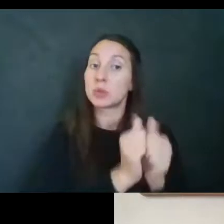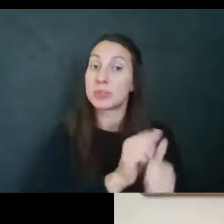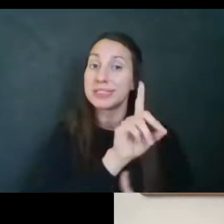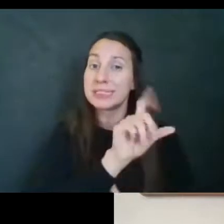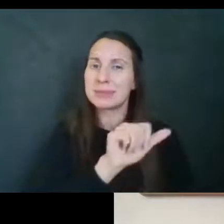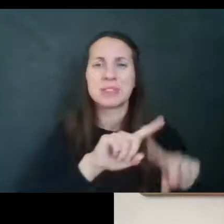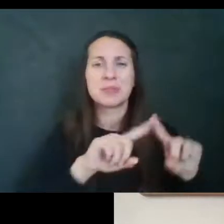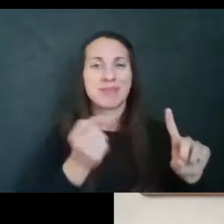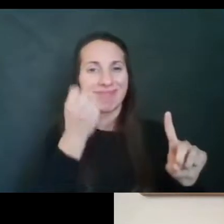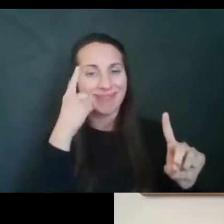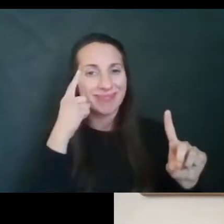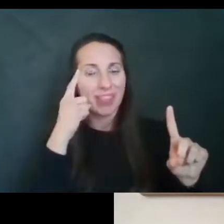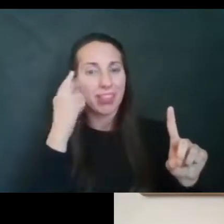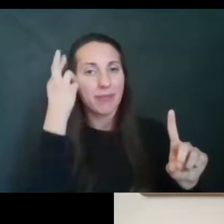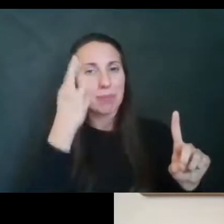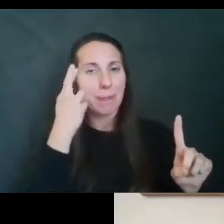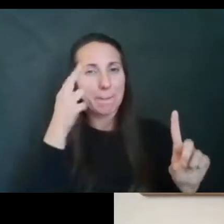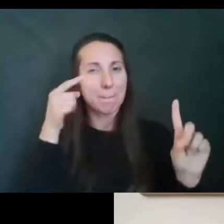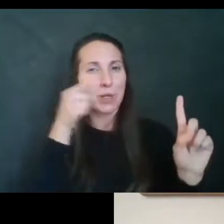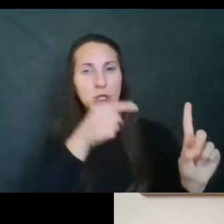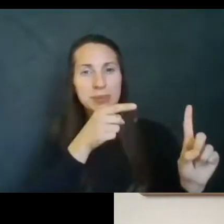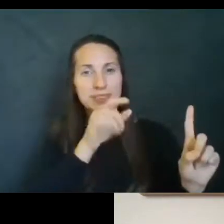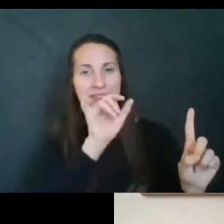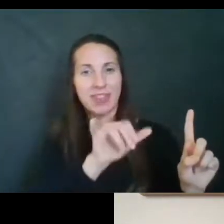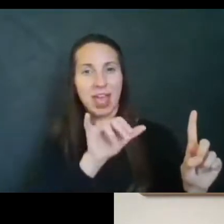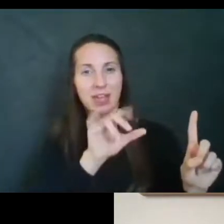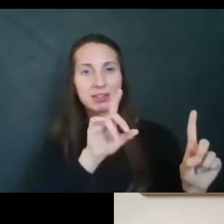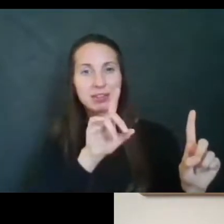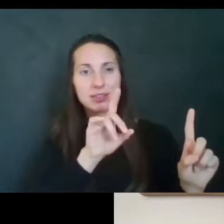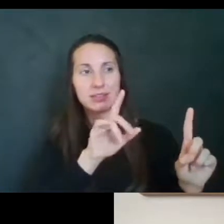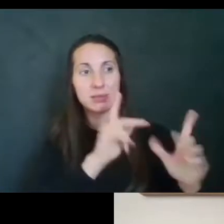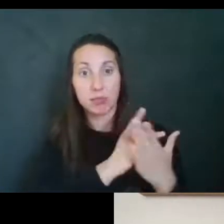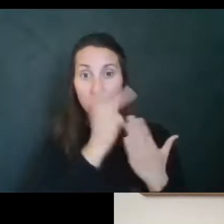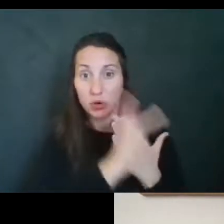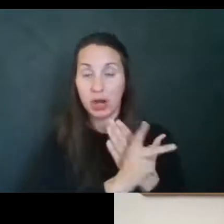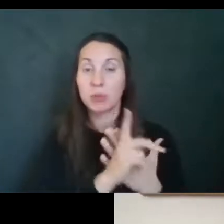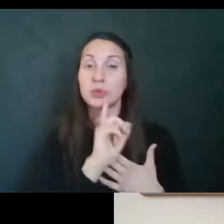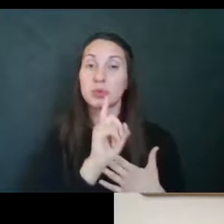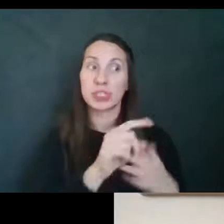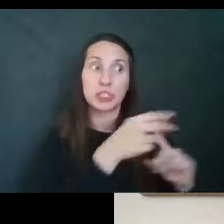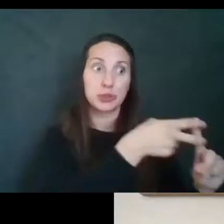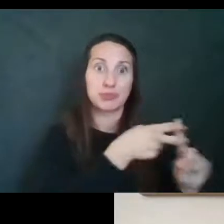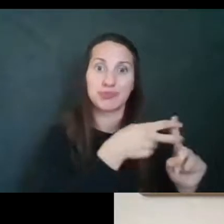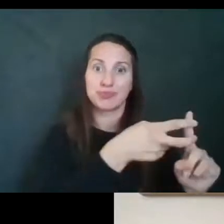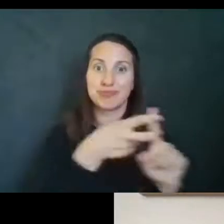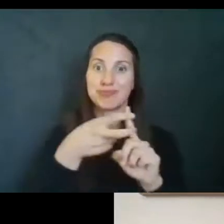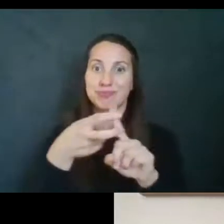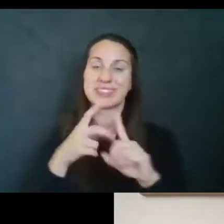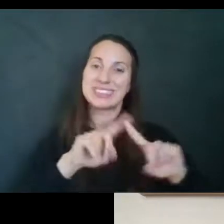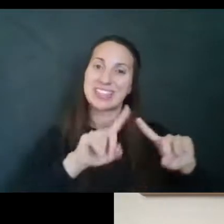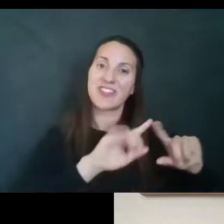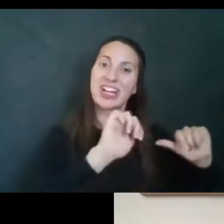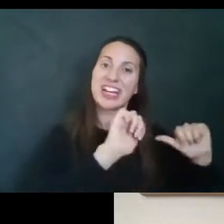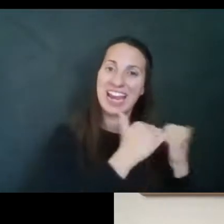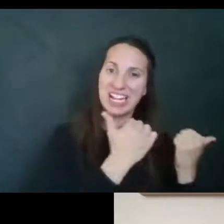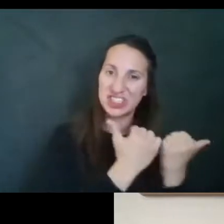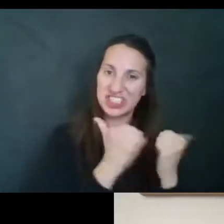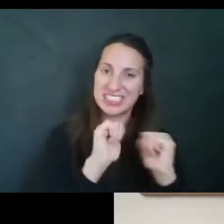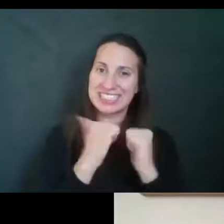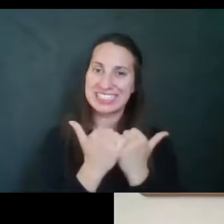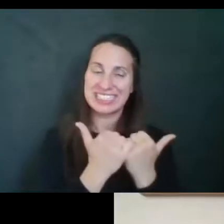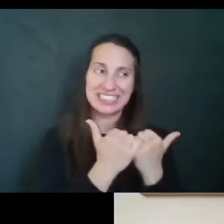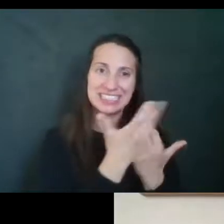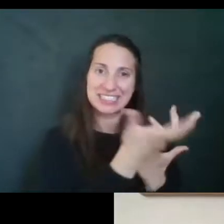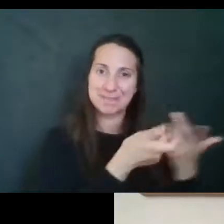that program was to bring together agencies, we incorporated people with disabilities in different